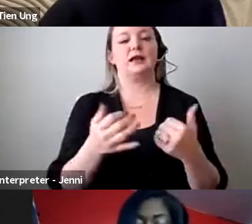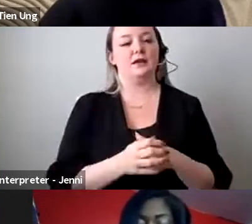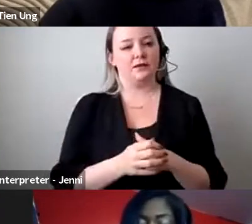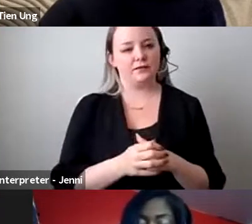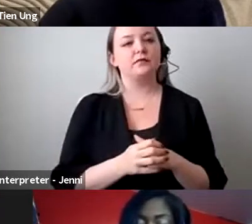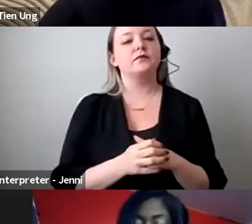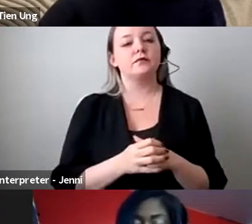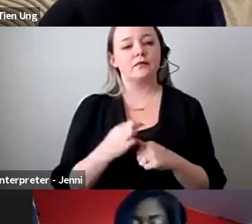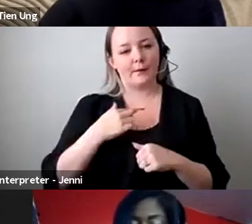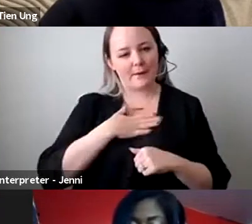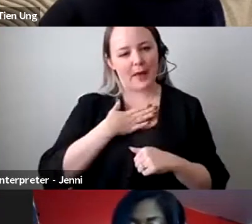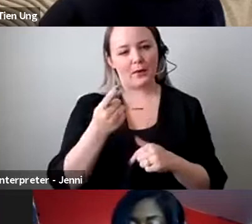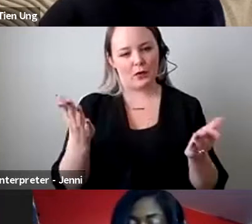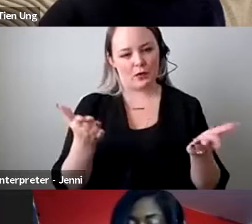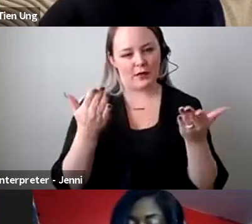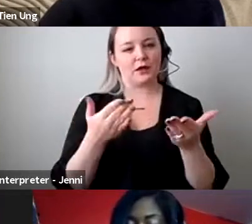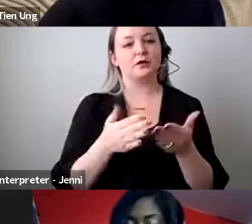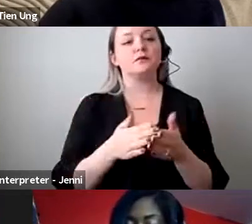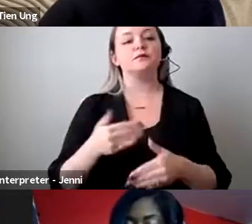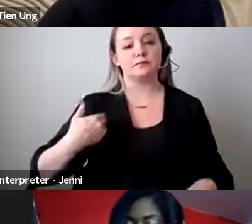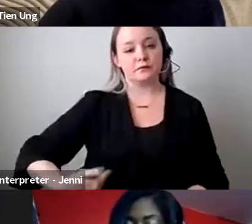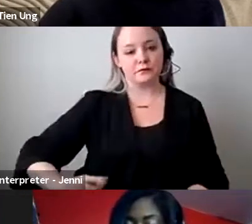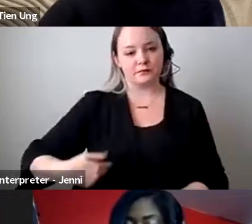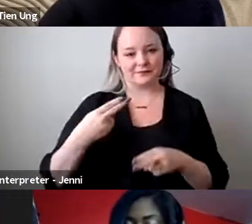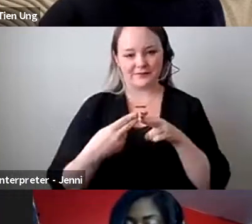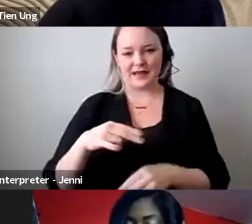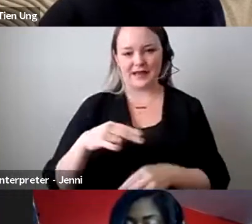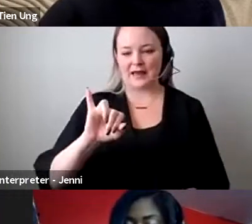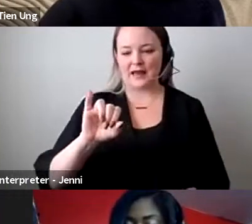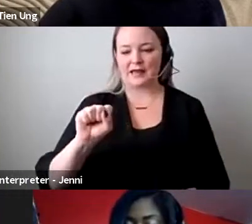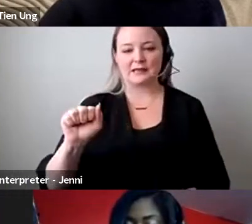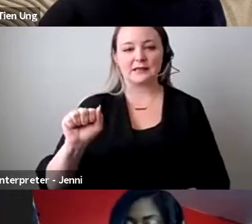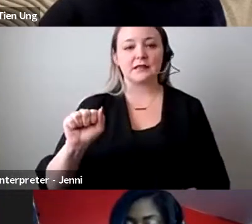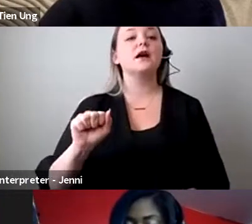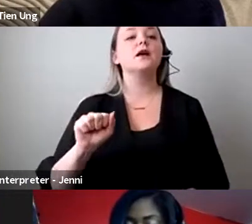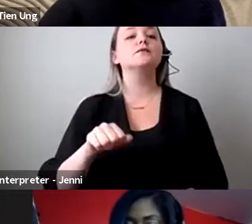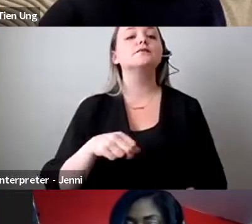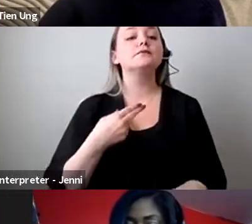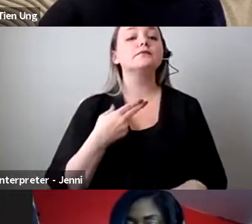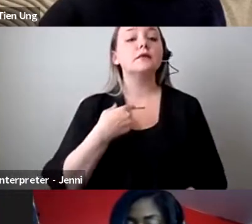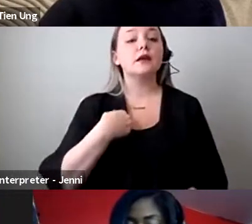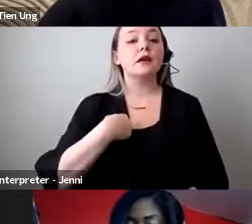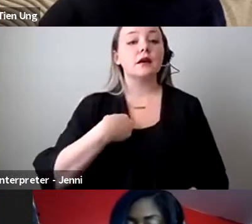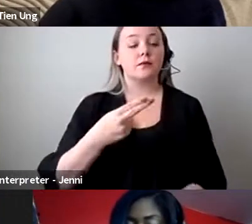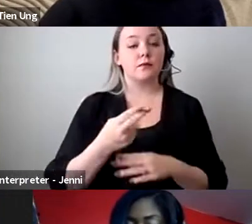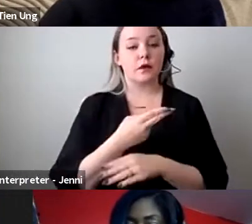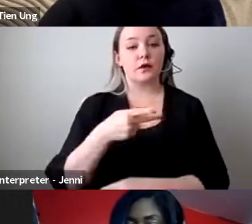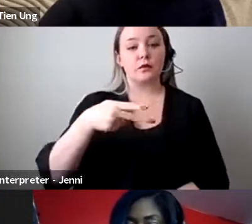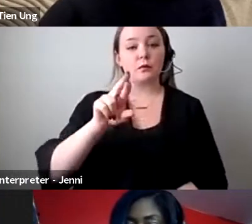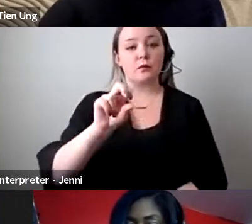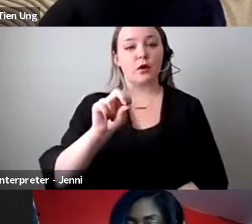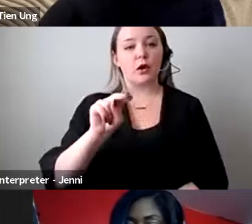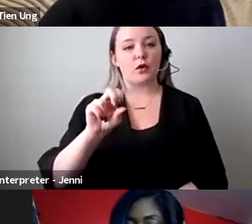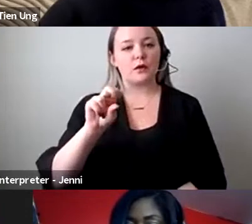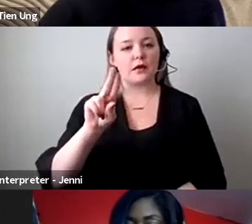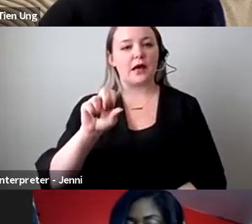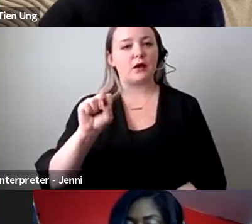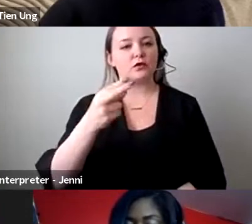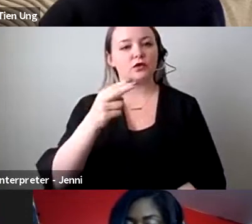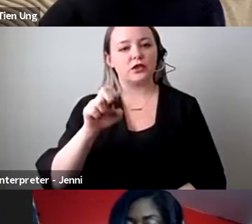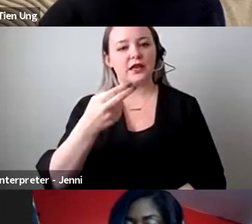As I said, my name is Isa. I use she, her, and hers pronouns. I'm the executive director